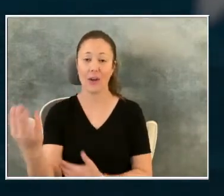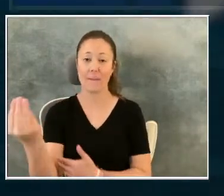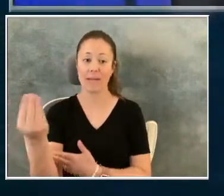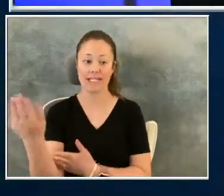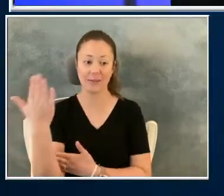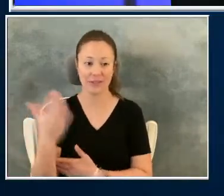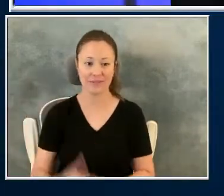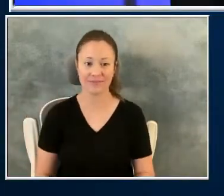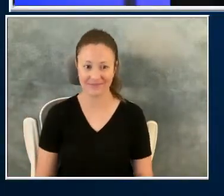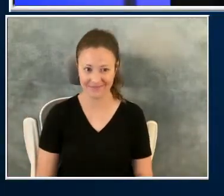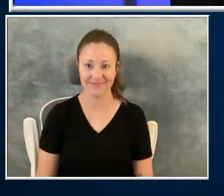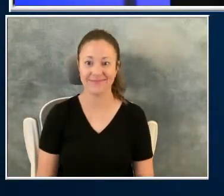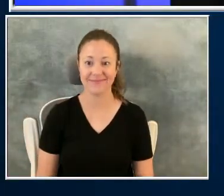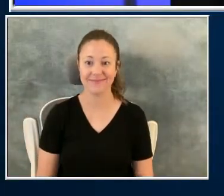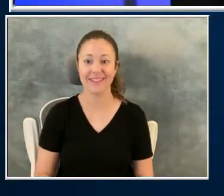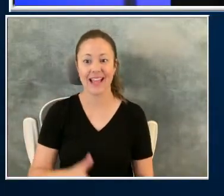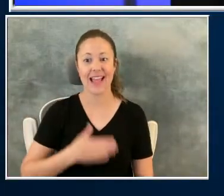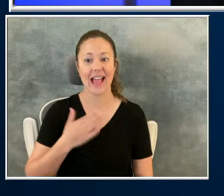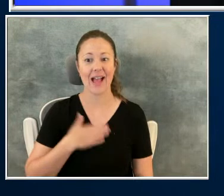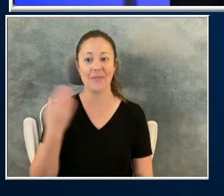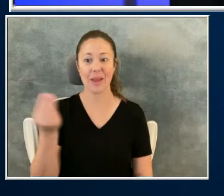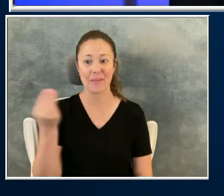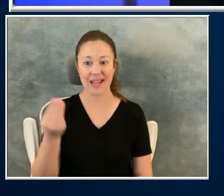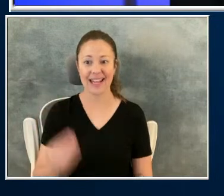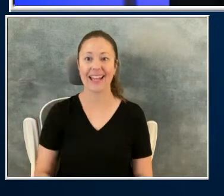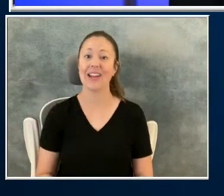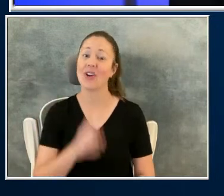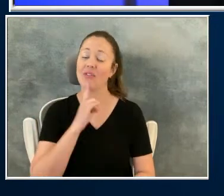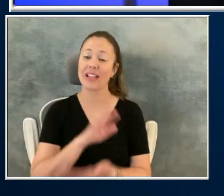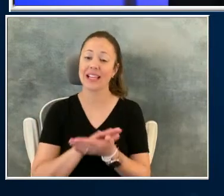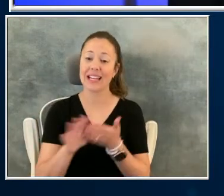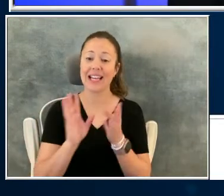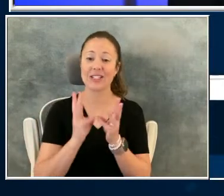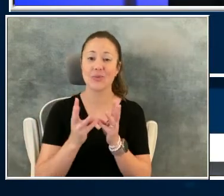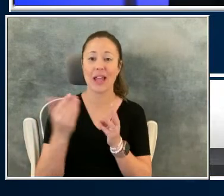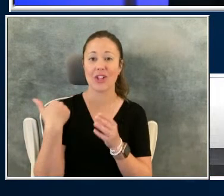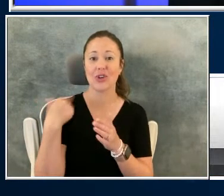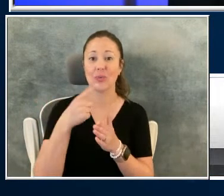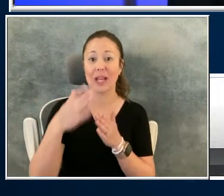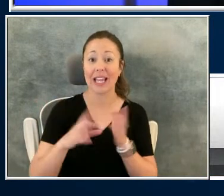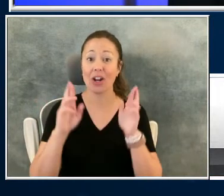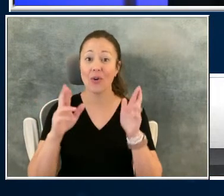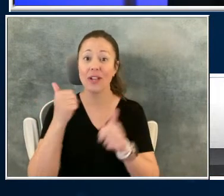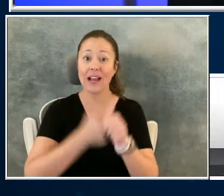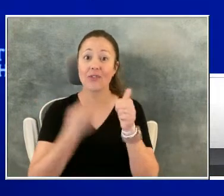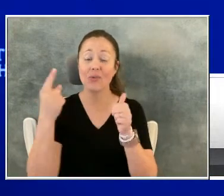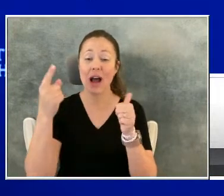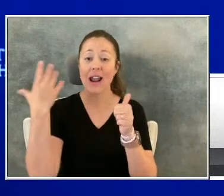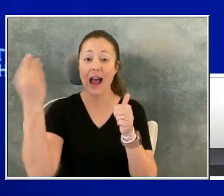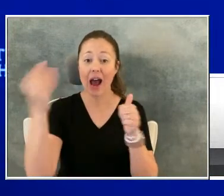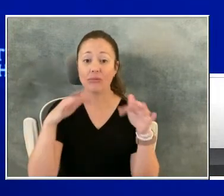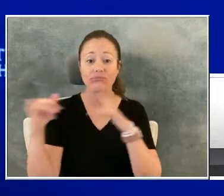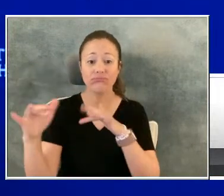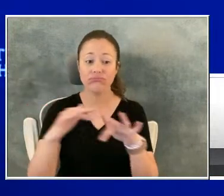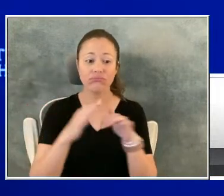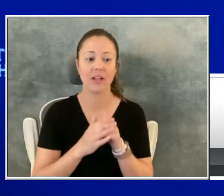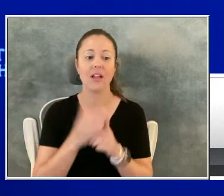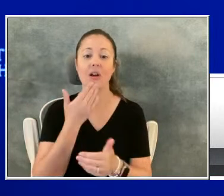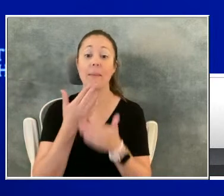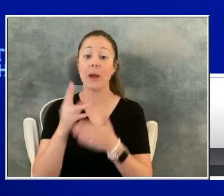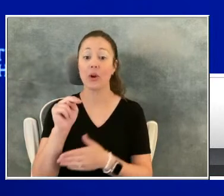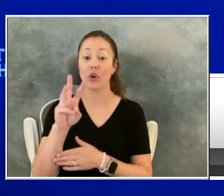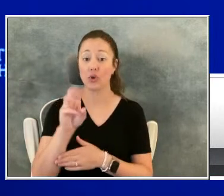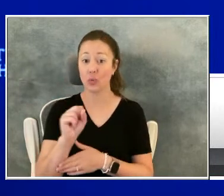you? Good. Happy Monday. Yeah. It was such nice weather over the weekend, too. Hopefully everybody got out. And good news here, too, at the health system.